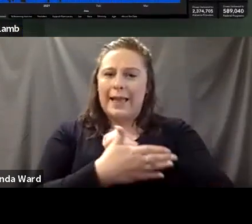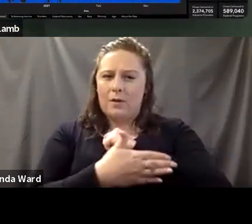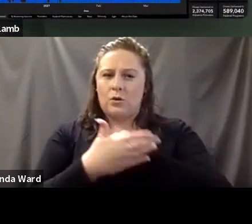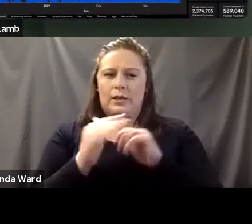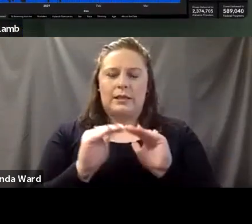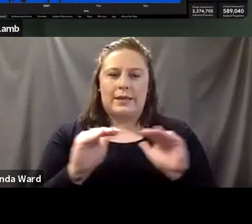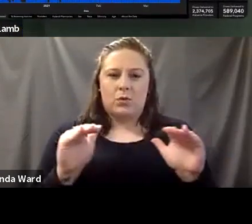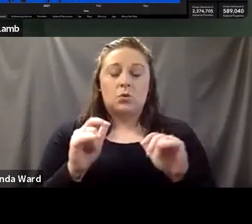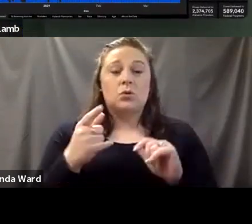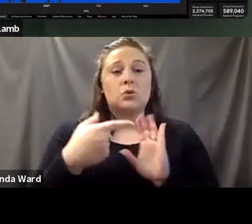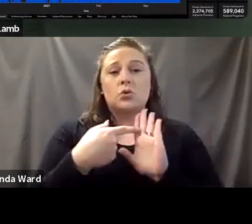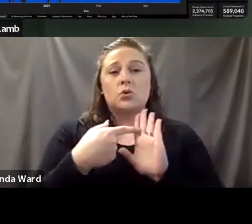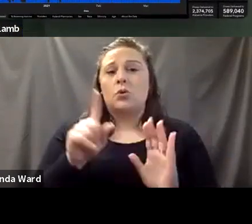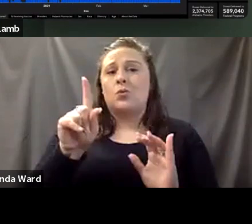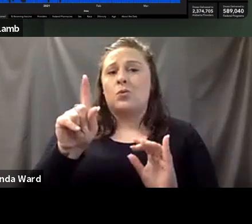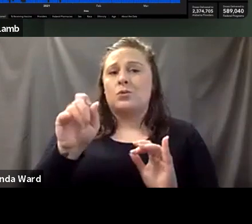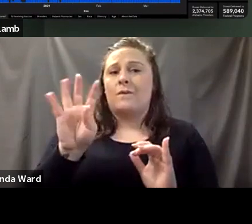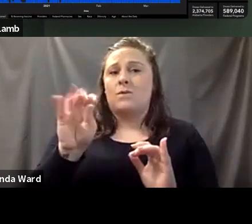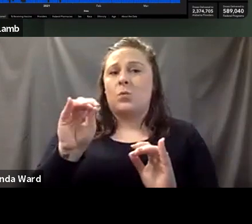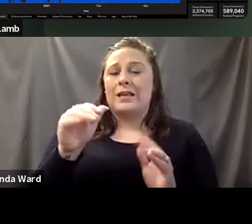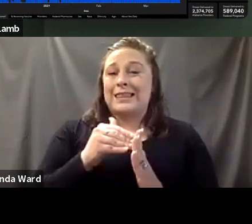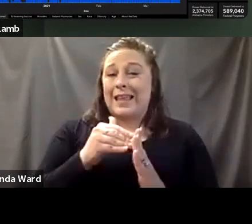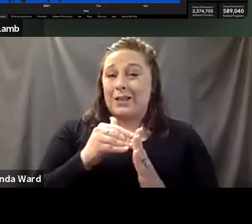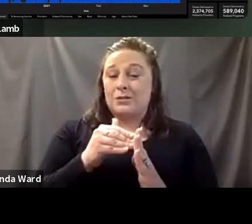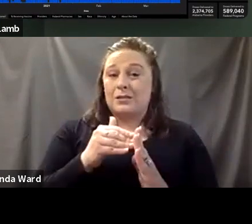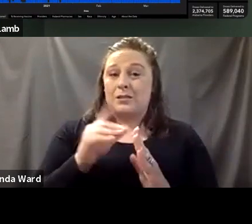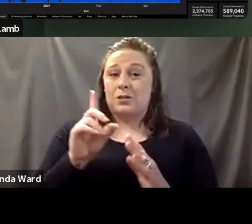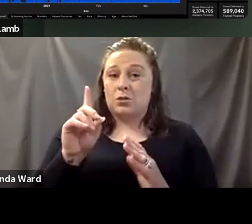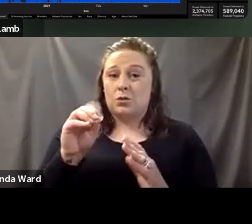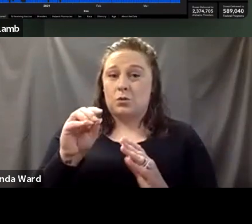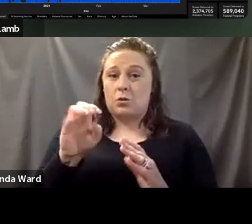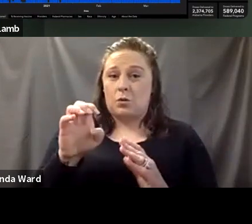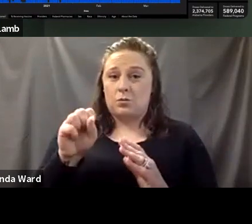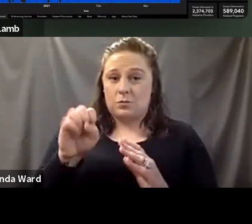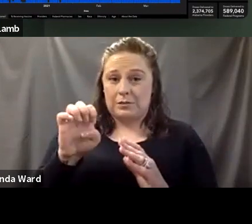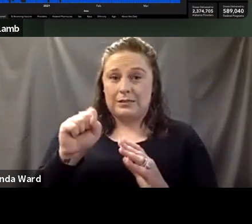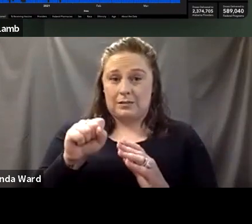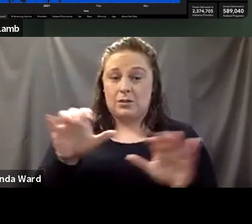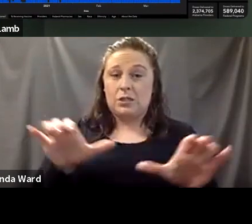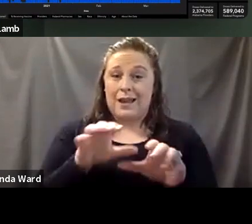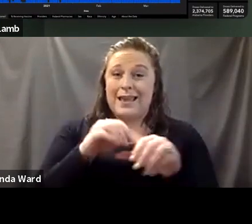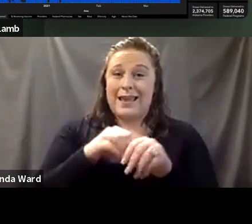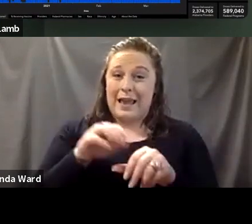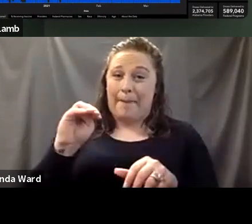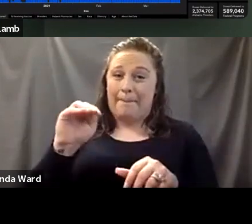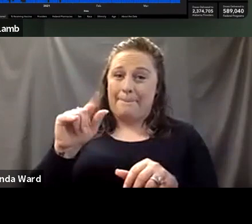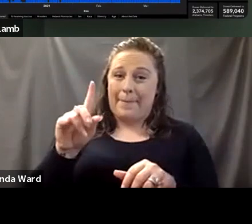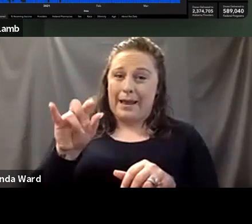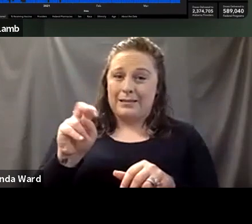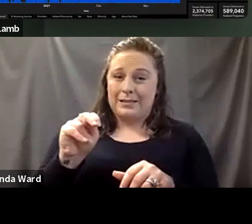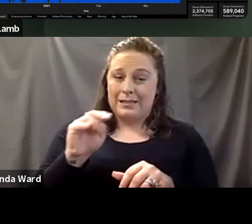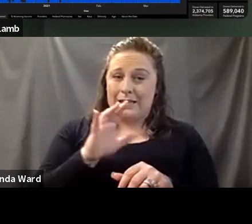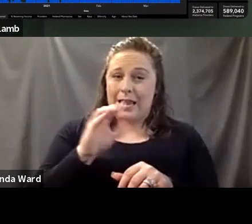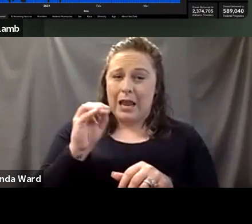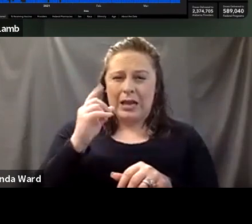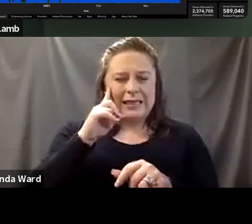actually shows you that 140,000 doses of the vaccine have been administered in Madison County. I think this data was through